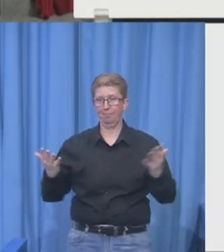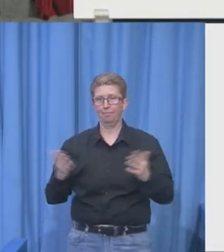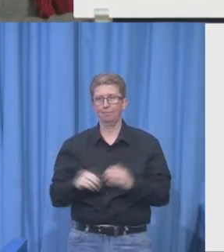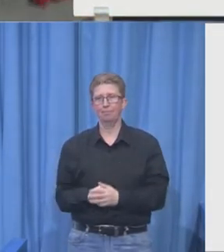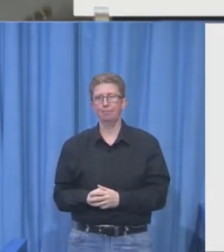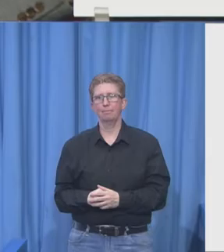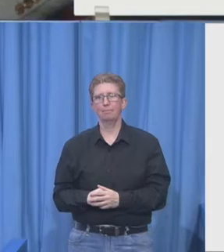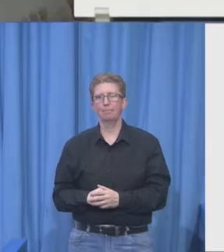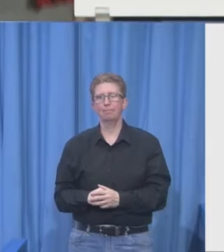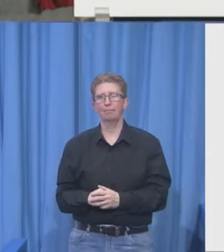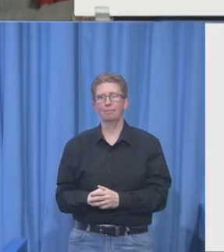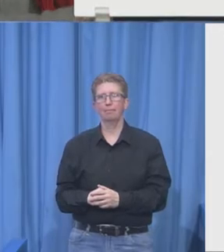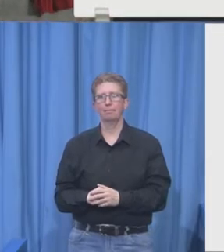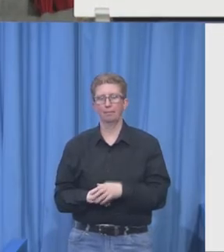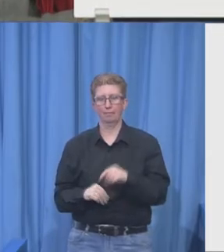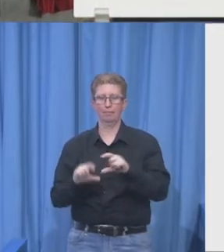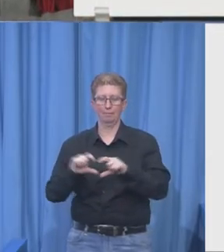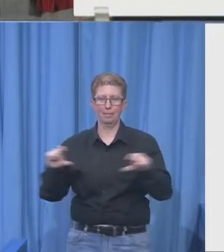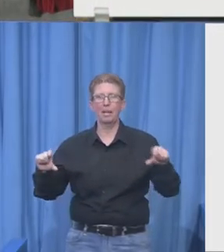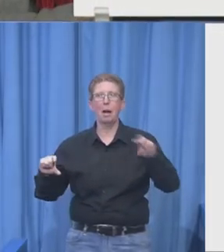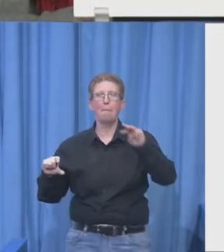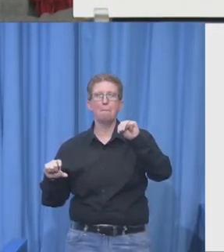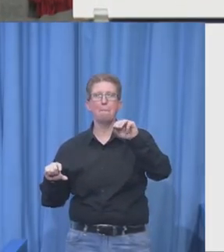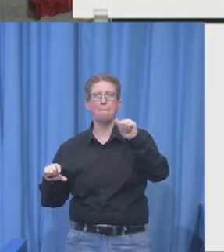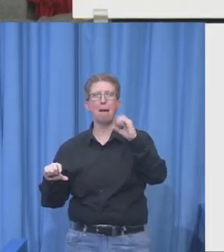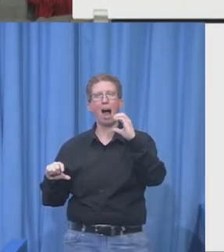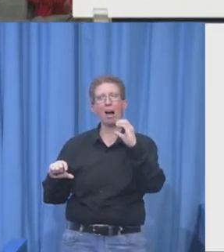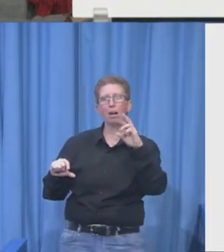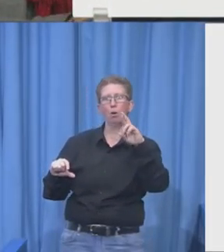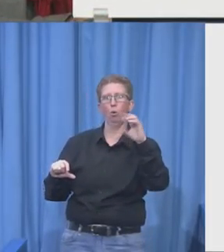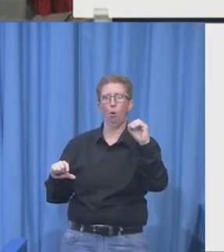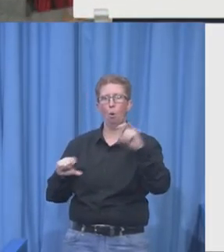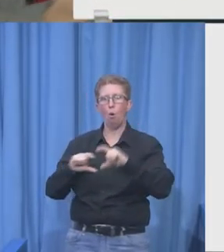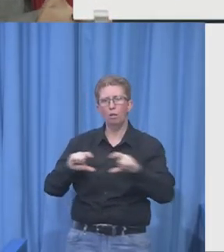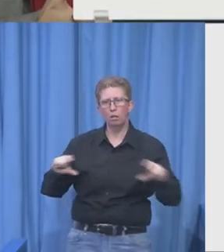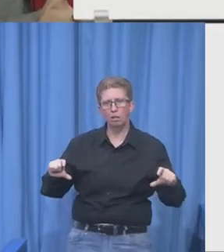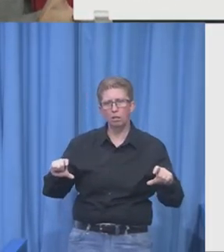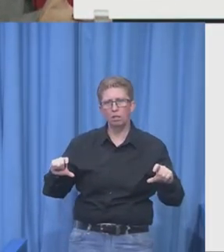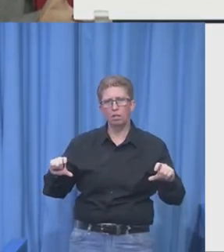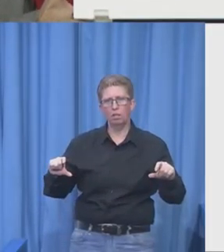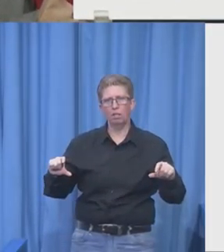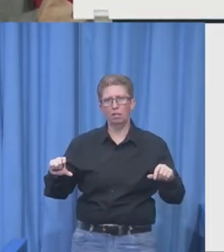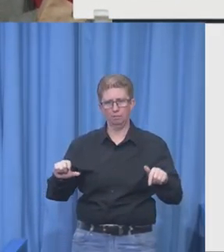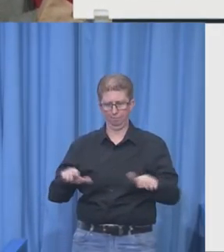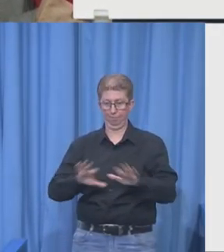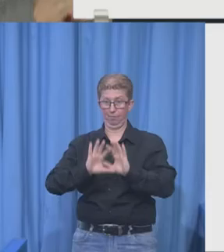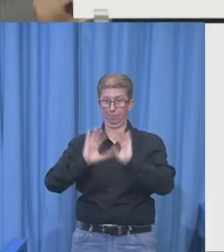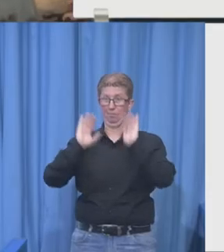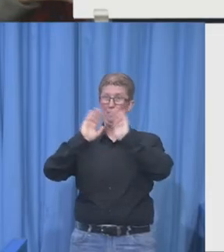we forge partnerships with global actors in order to